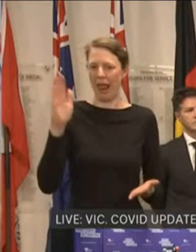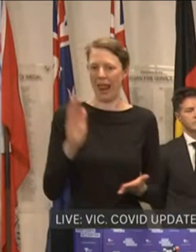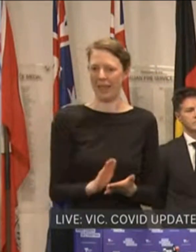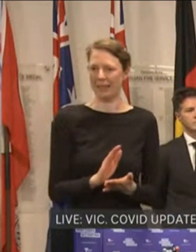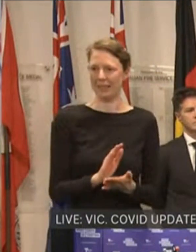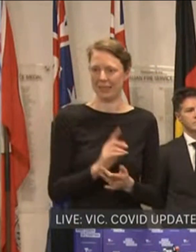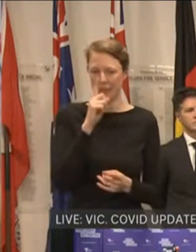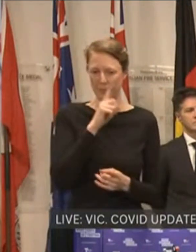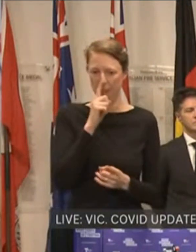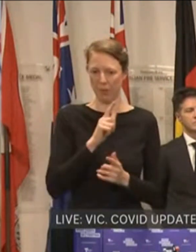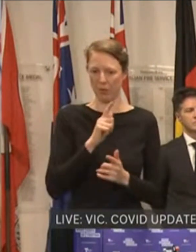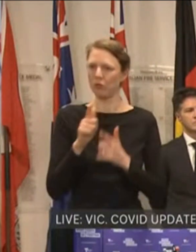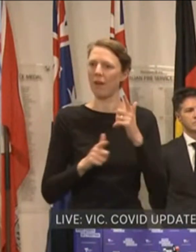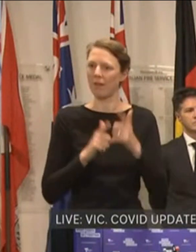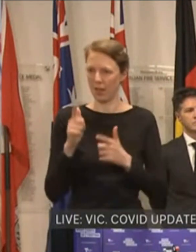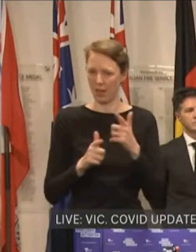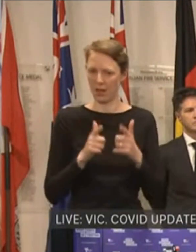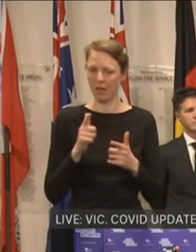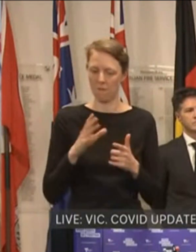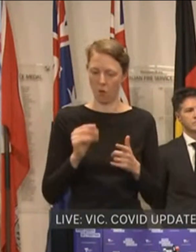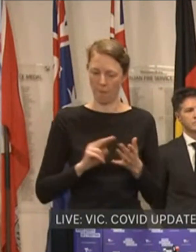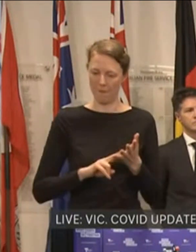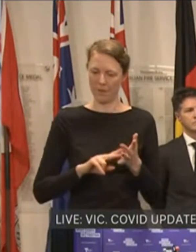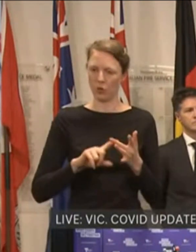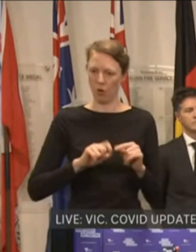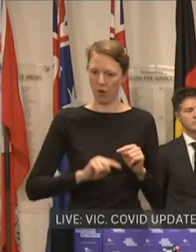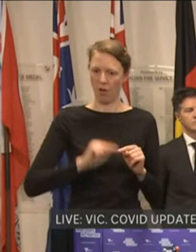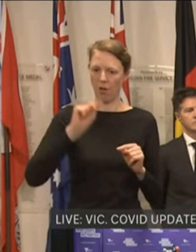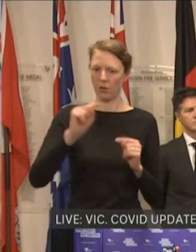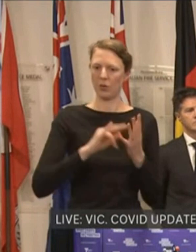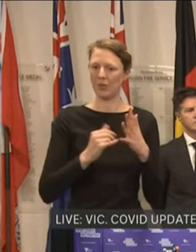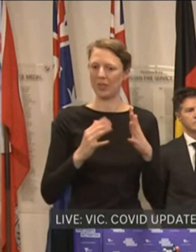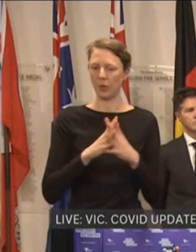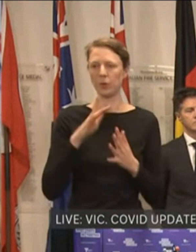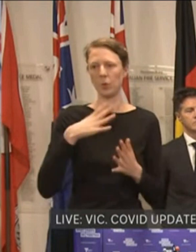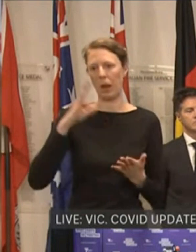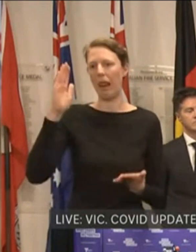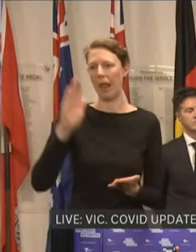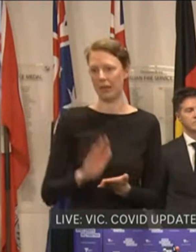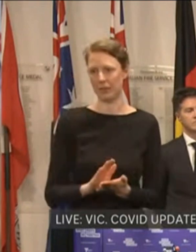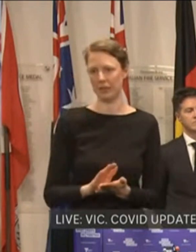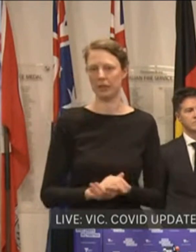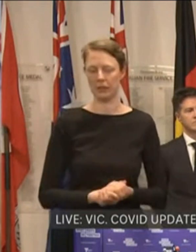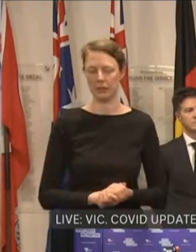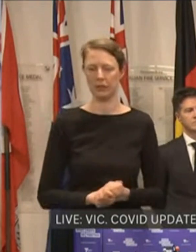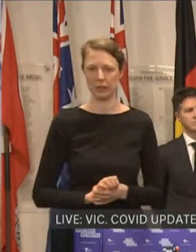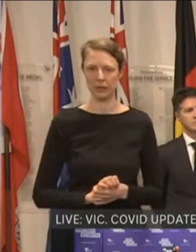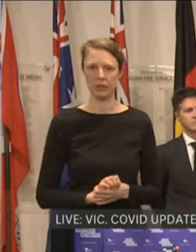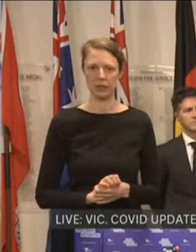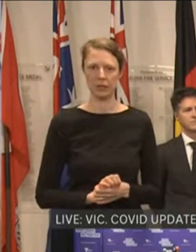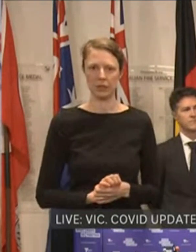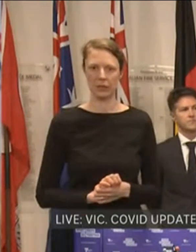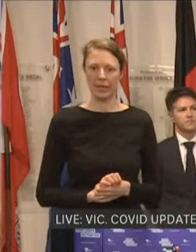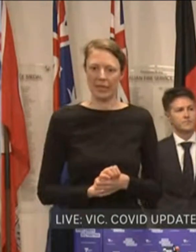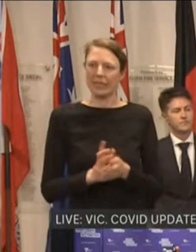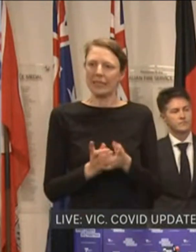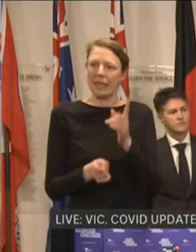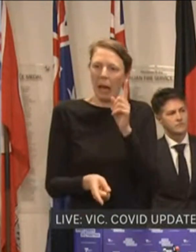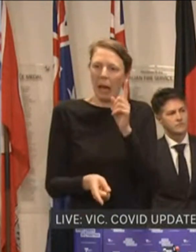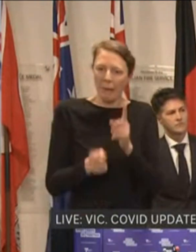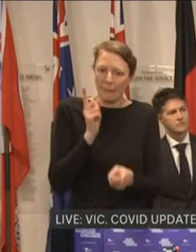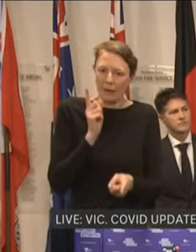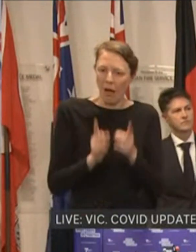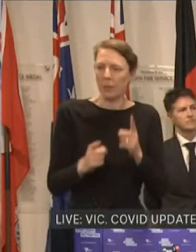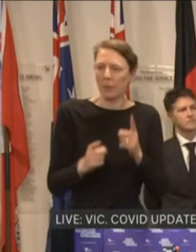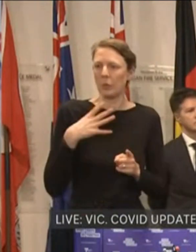But we do want to send a strong message that we do not want people to be abusing the permit system, and we are going